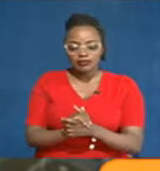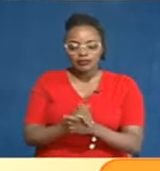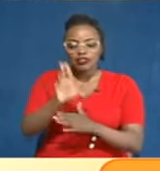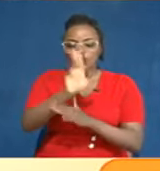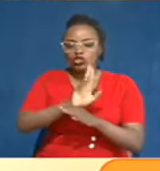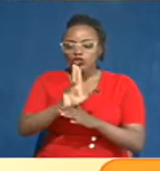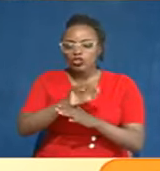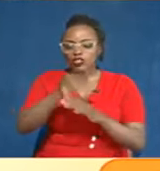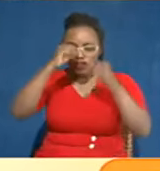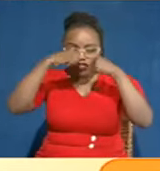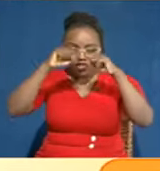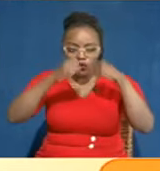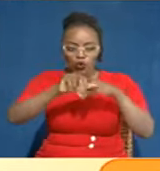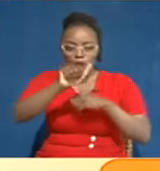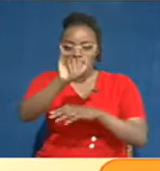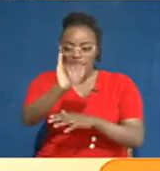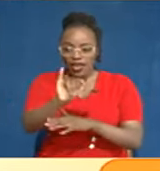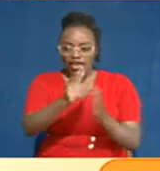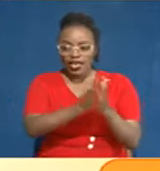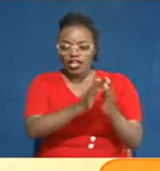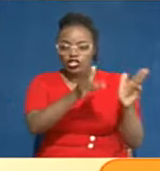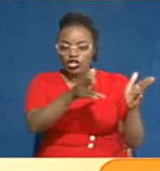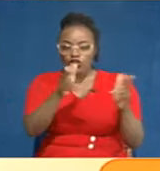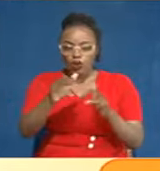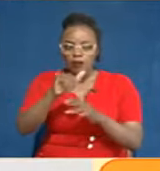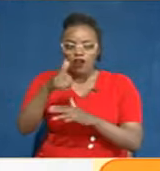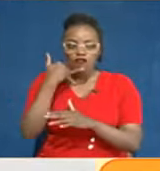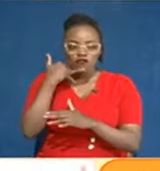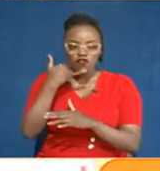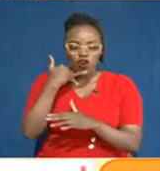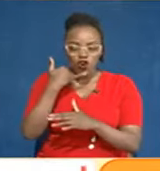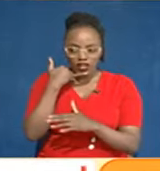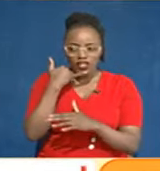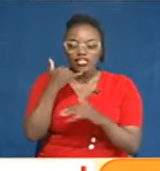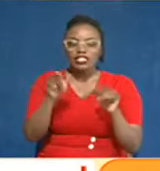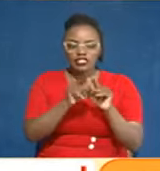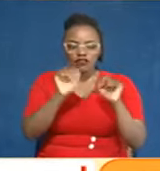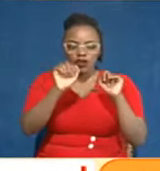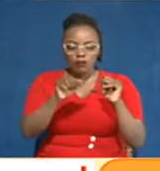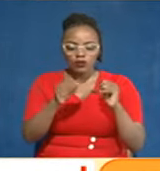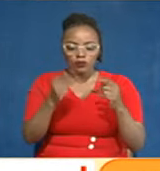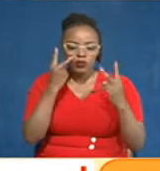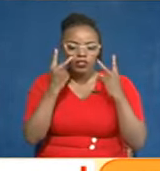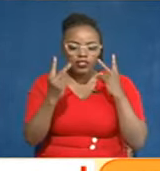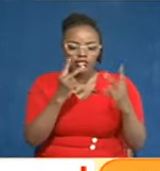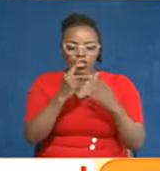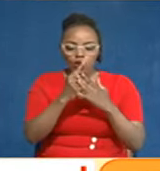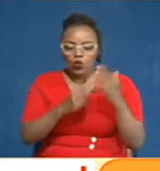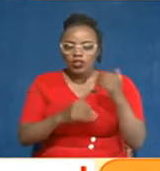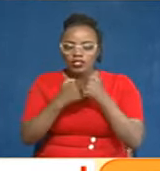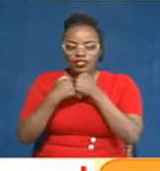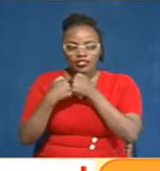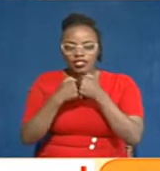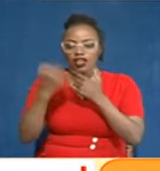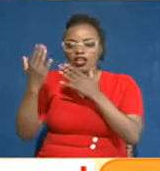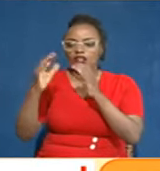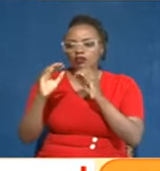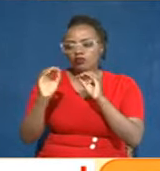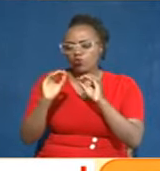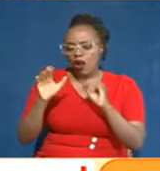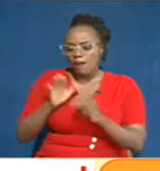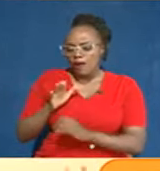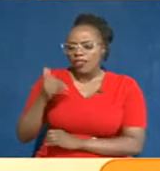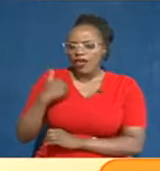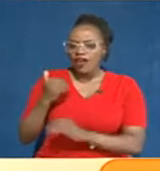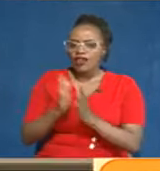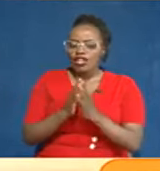Leveraging Google AI as well as a normal mobile phone, you can be able to look at what challenges does an expectant mother have and